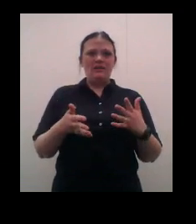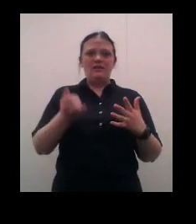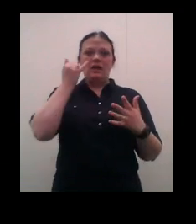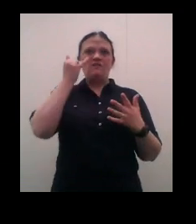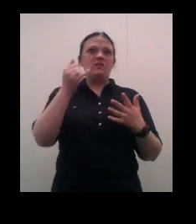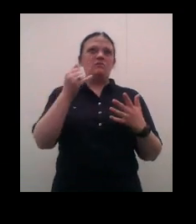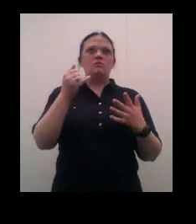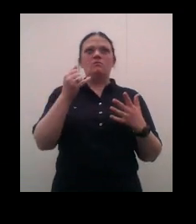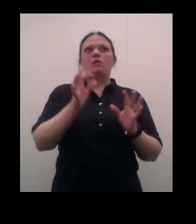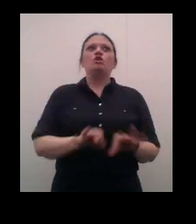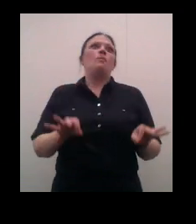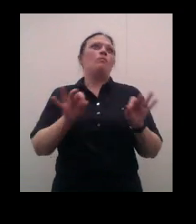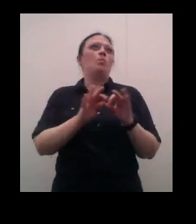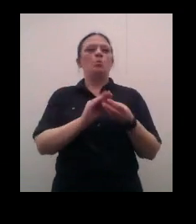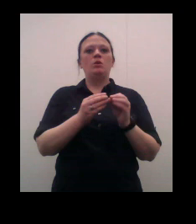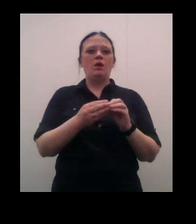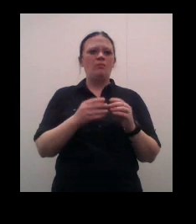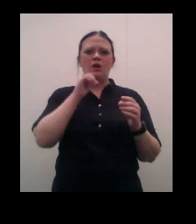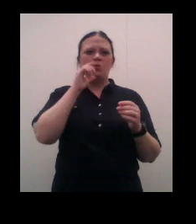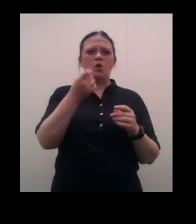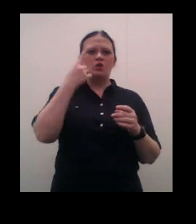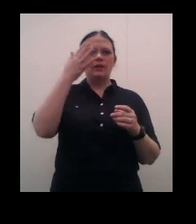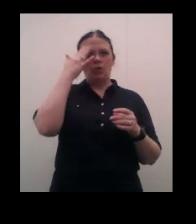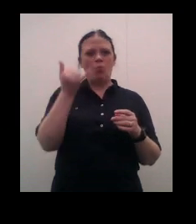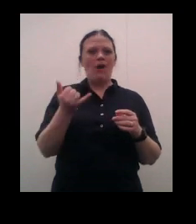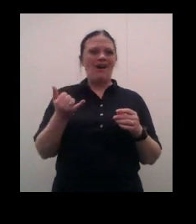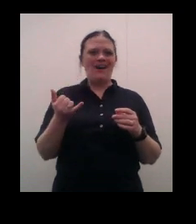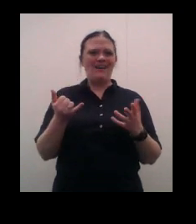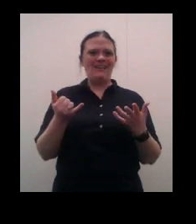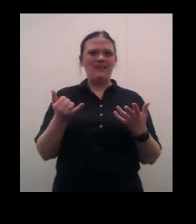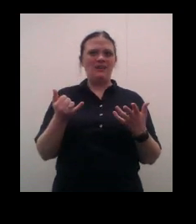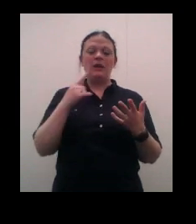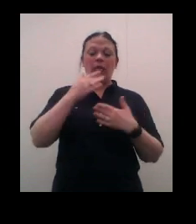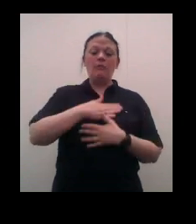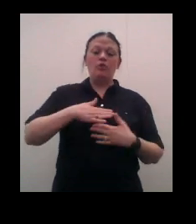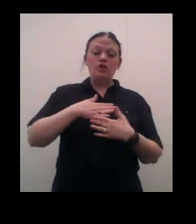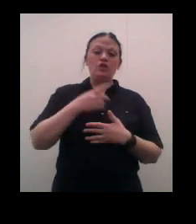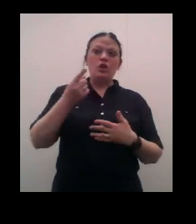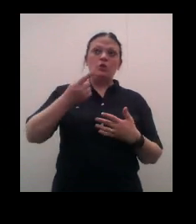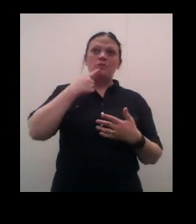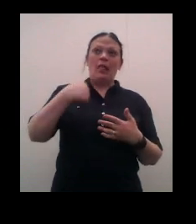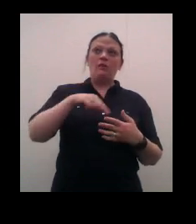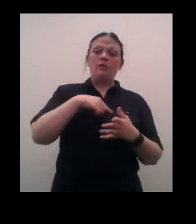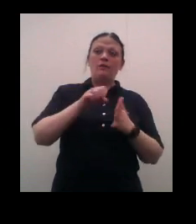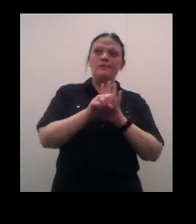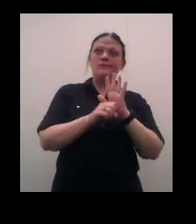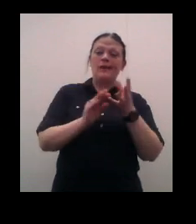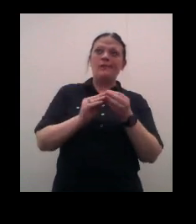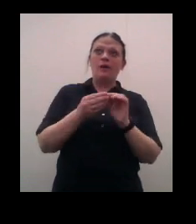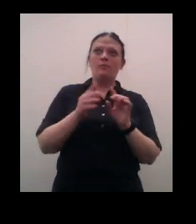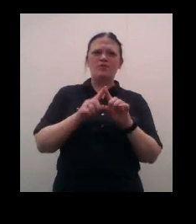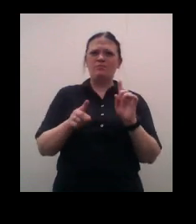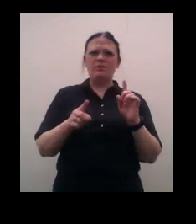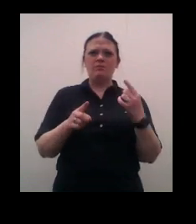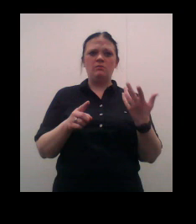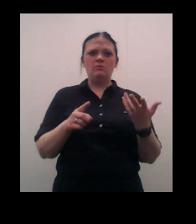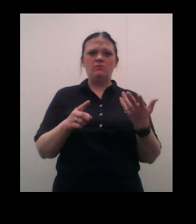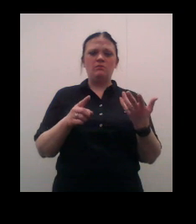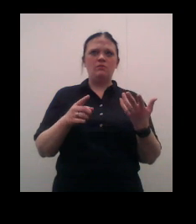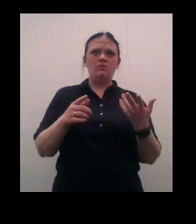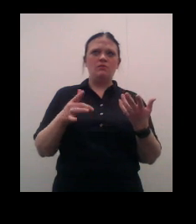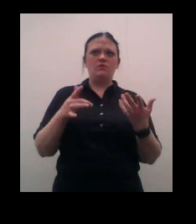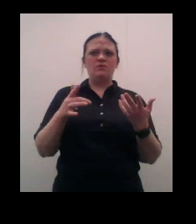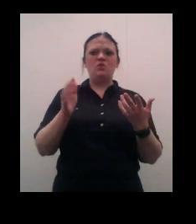key figure, I don't know, I don't understand why, and I appreciate you guys giving us the state numbers, but there seems to be some hesitancy